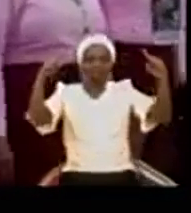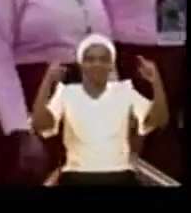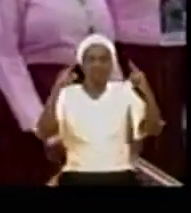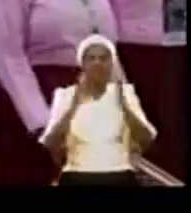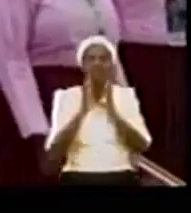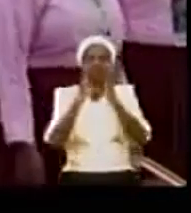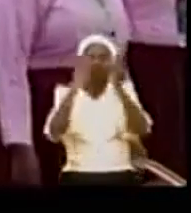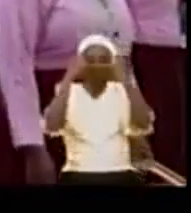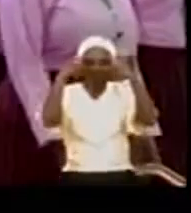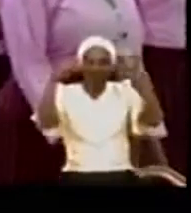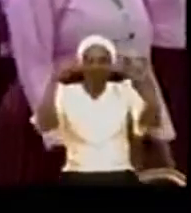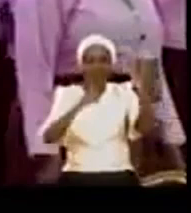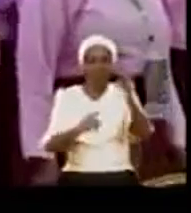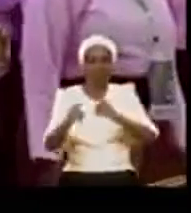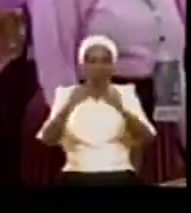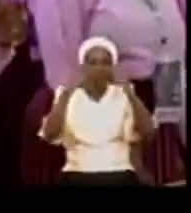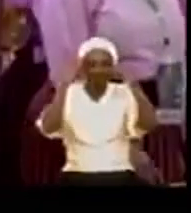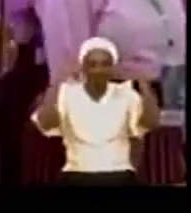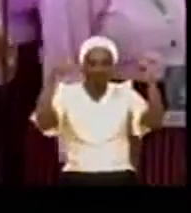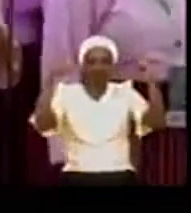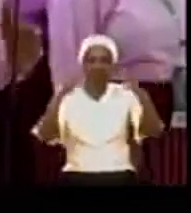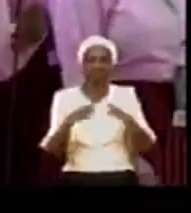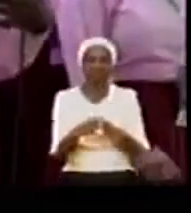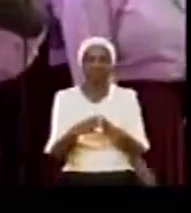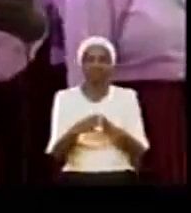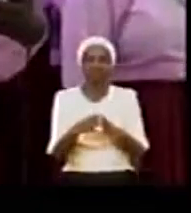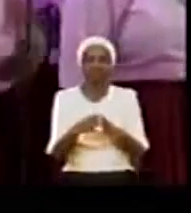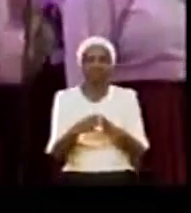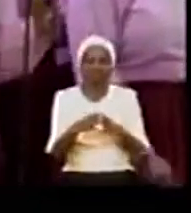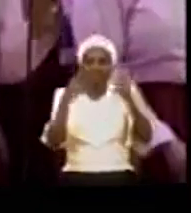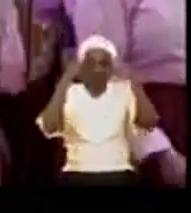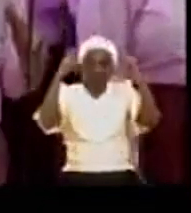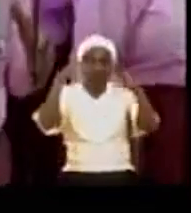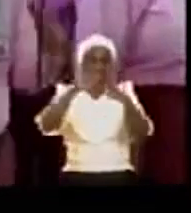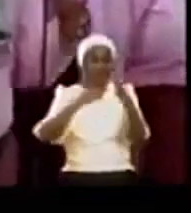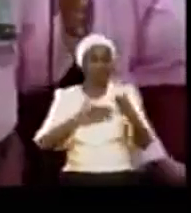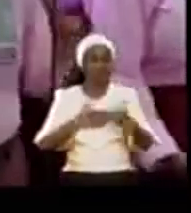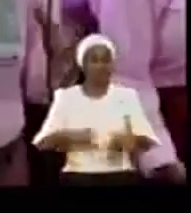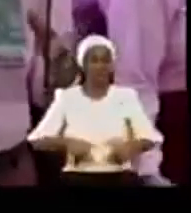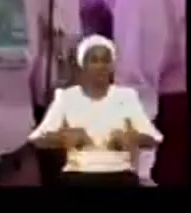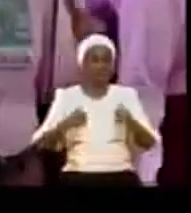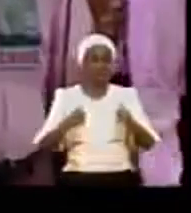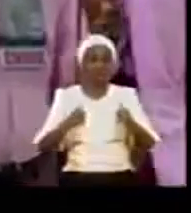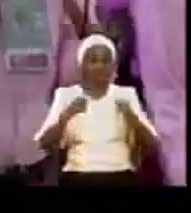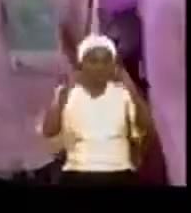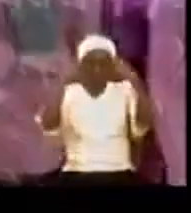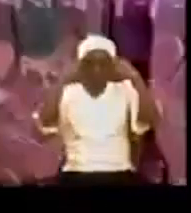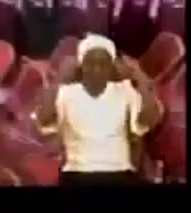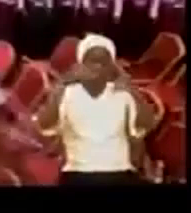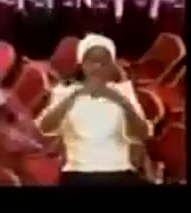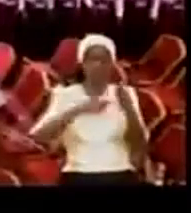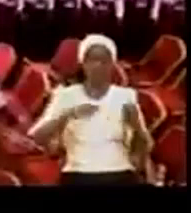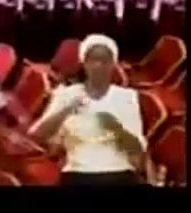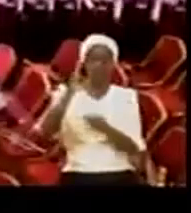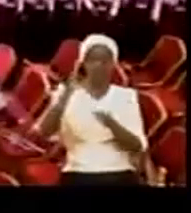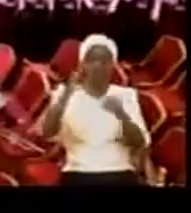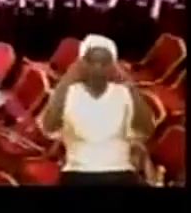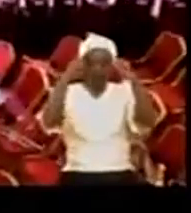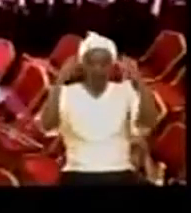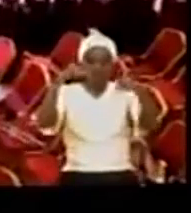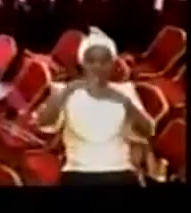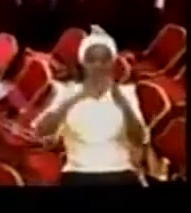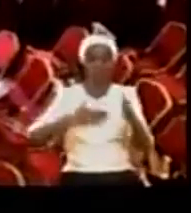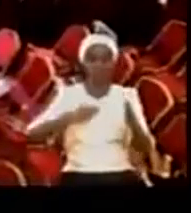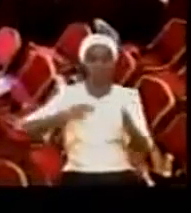mind. Breakthrough in my spirit. Breakthrough in my soul. Breakthrough in my weakness. Breakthrough in my struggle.